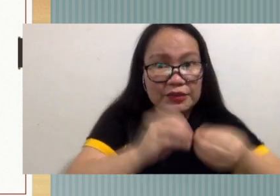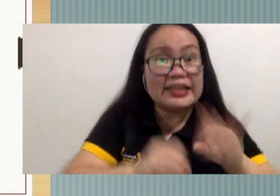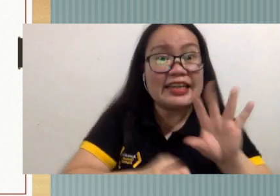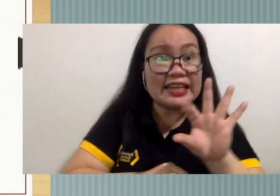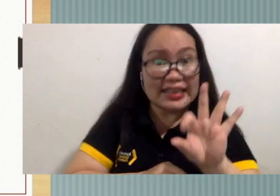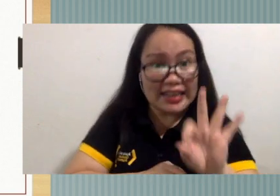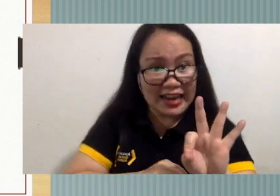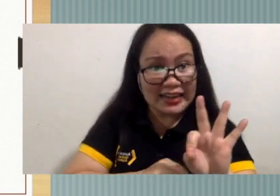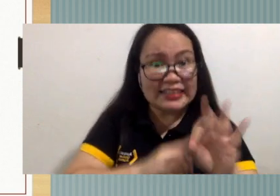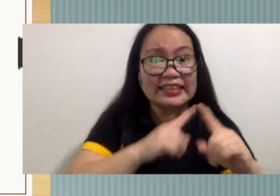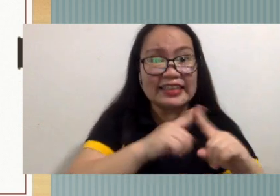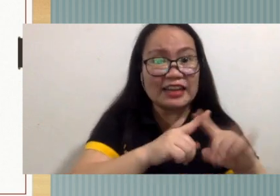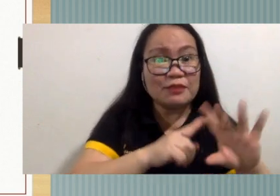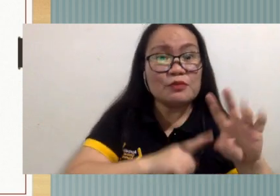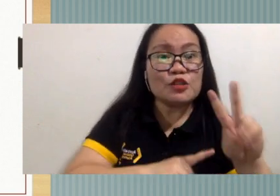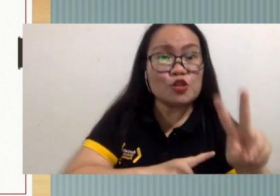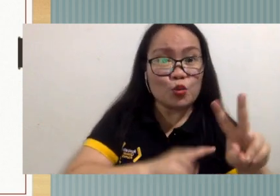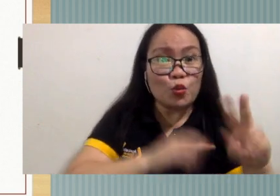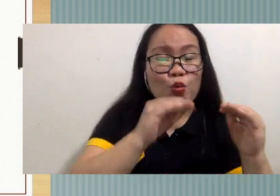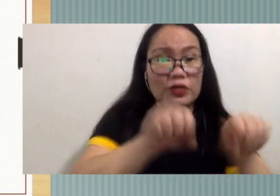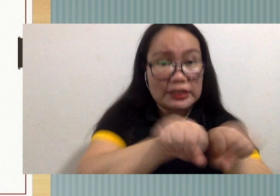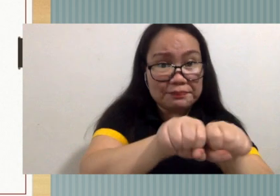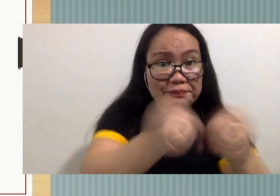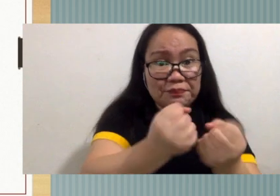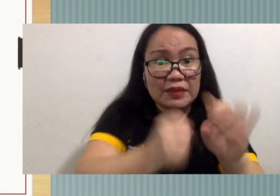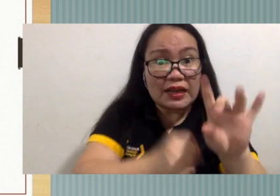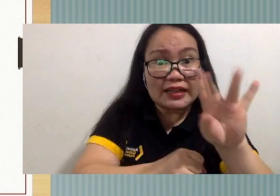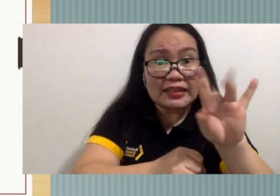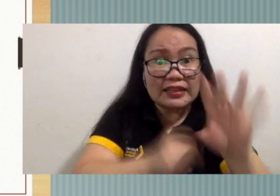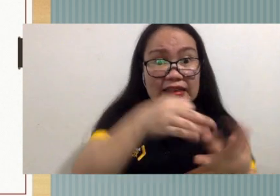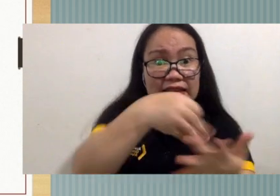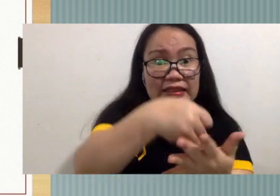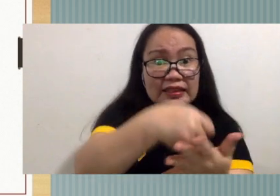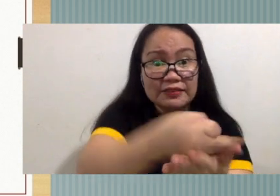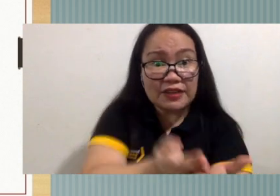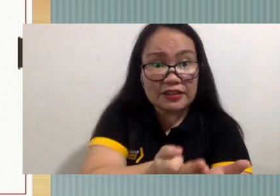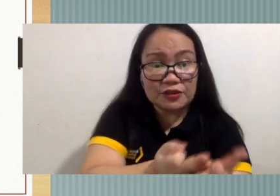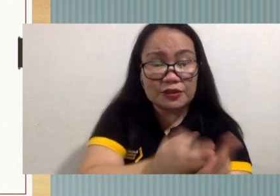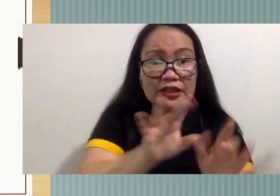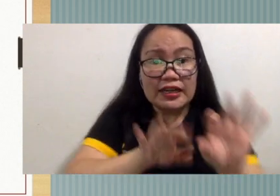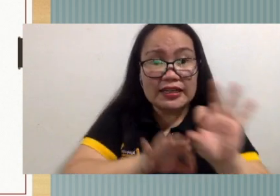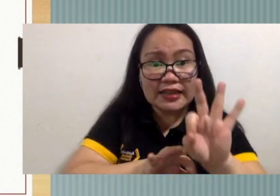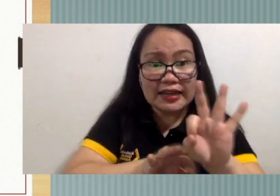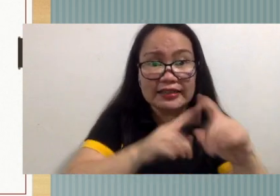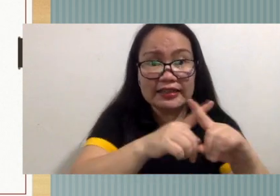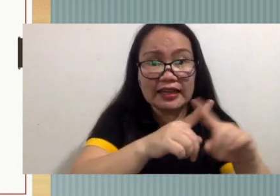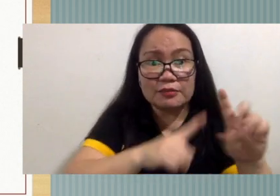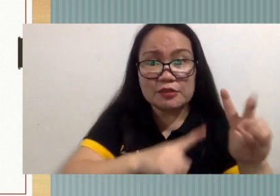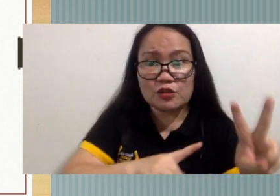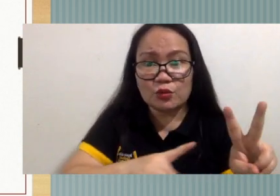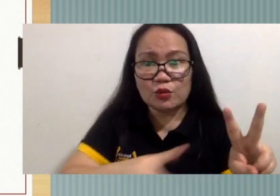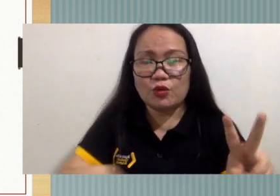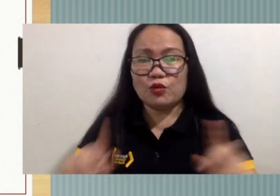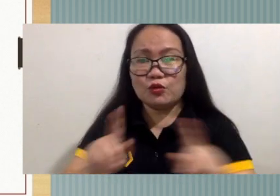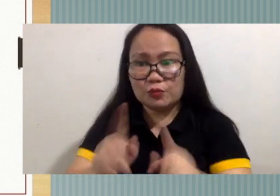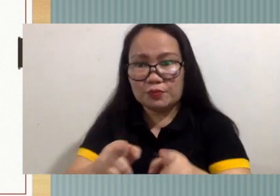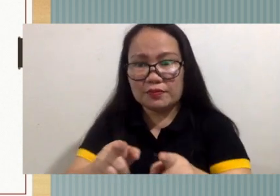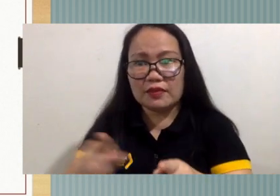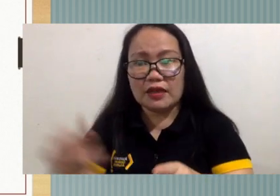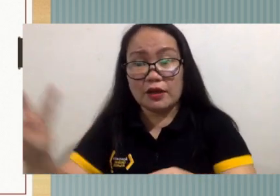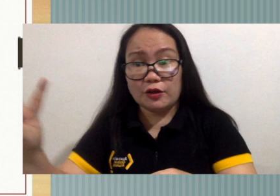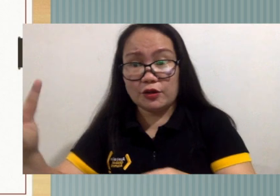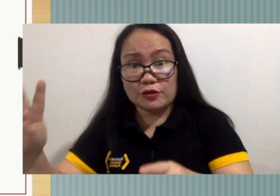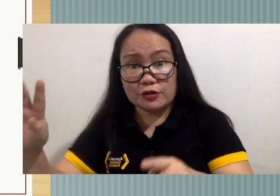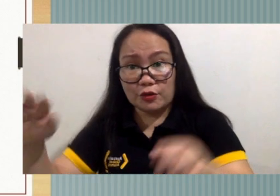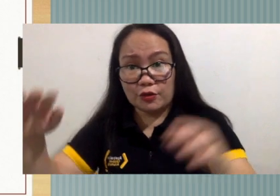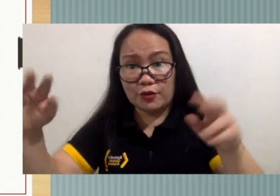So, we have now 9 times 2. Si 9 ay perfect square. So, magiging 2x